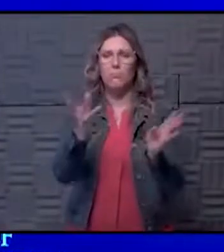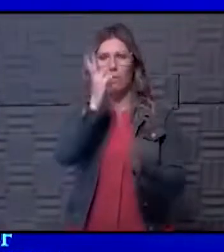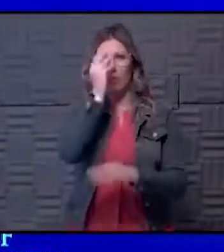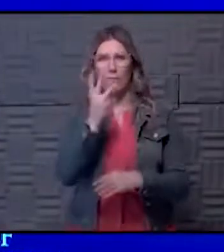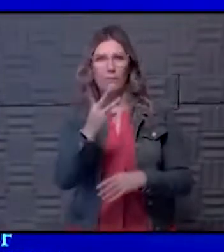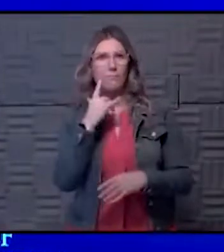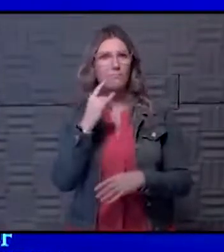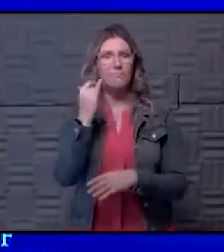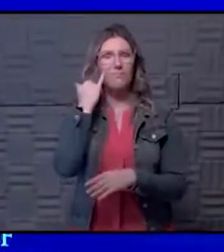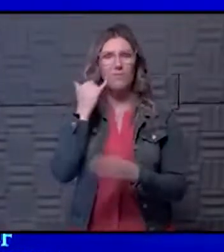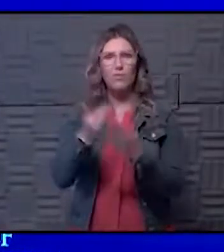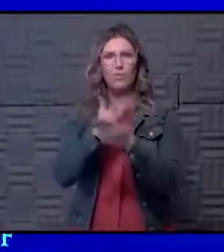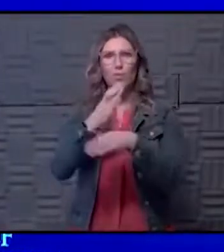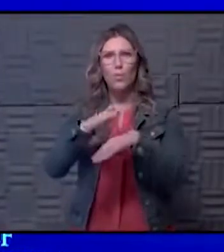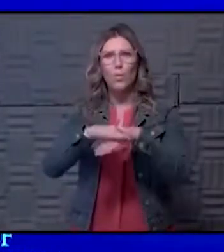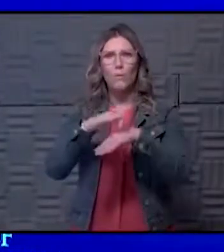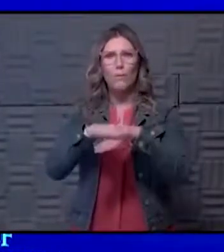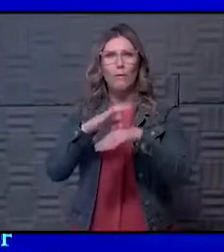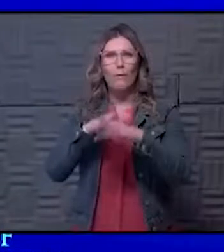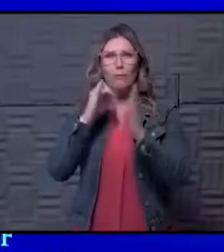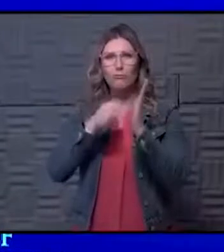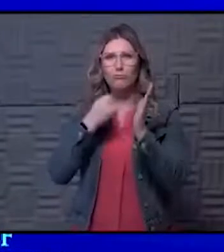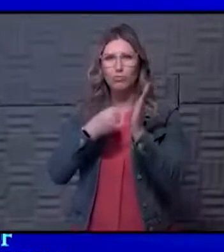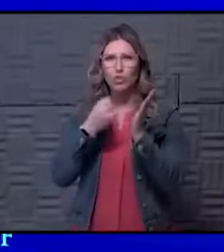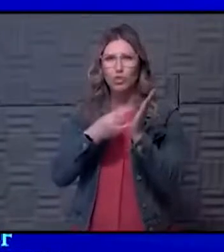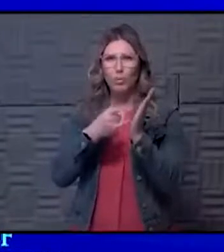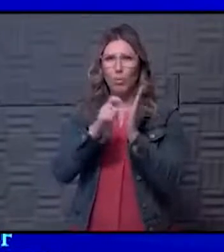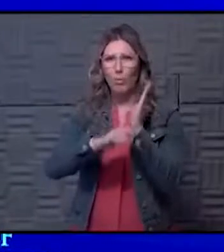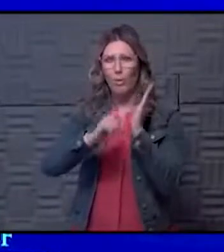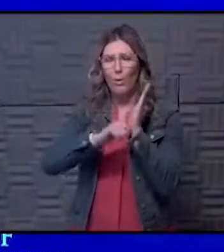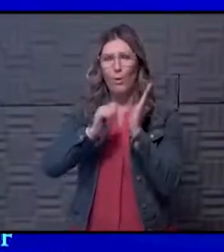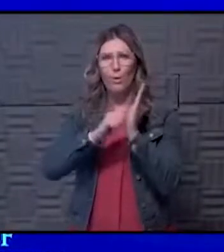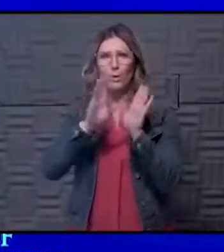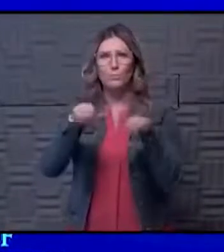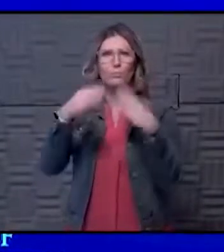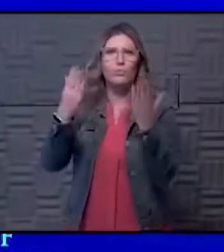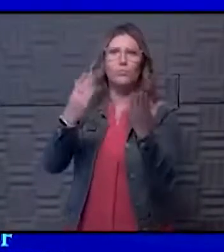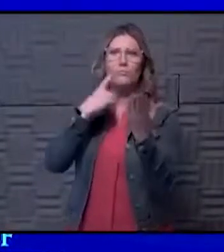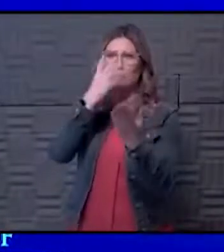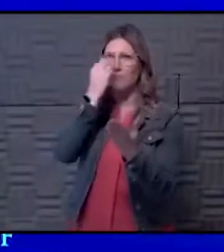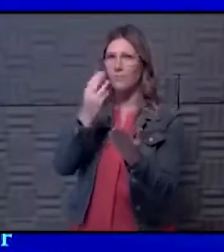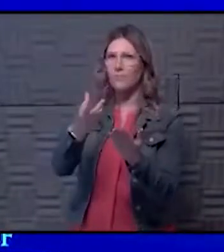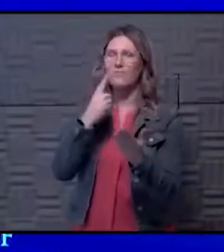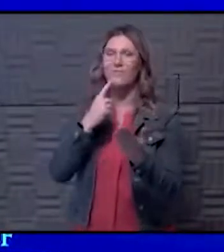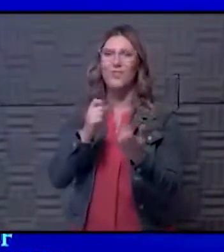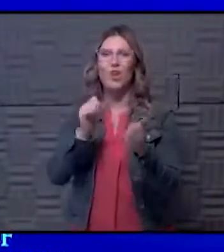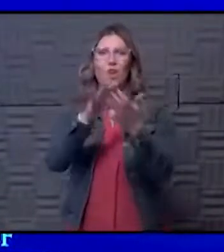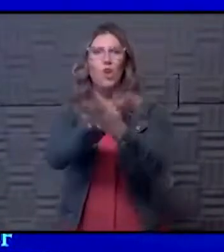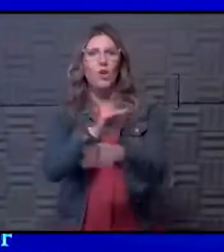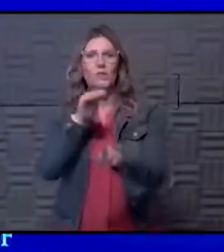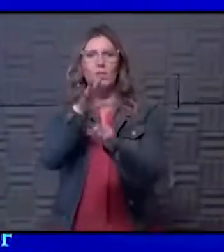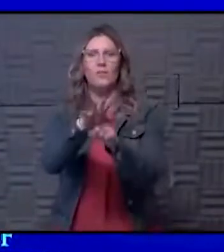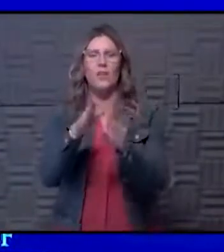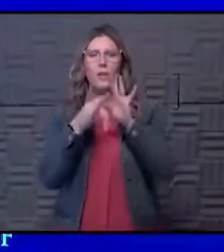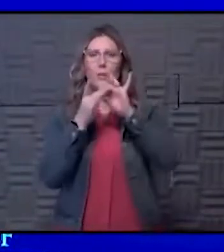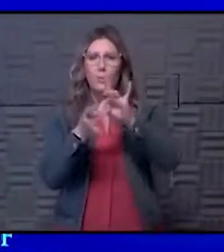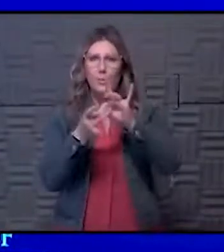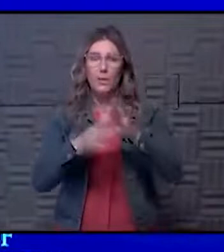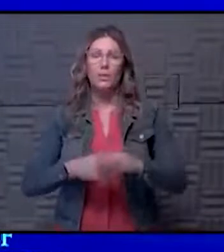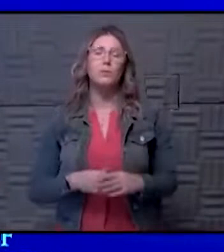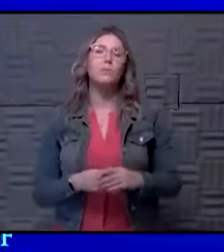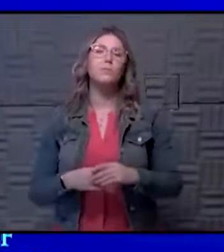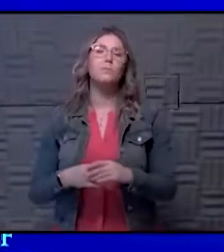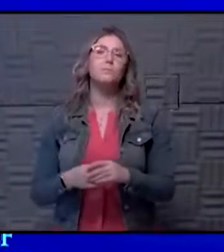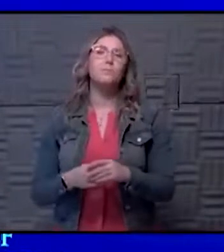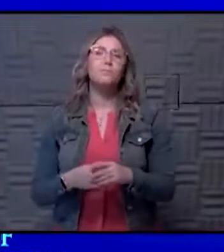Journal of Medicine article last week, though, where there was information presented about the cause-effect relationship, I'm going to